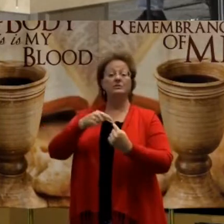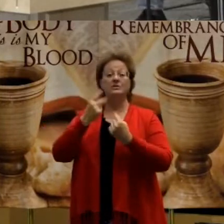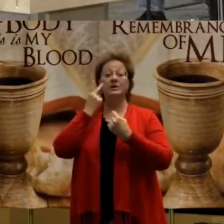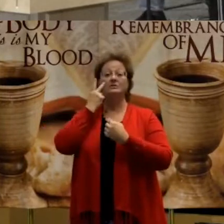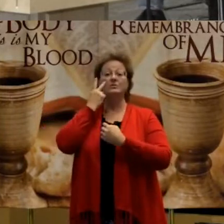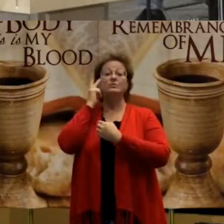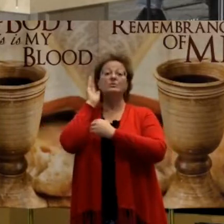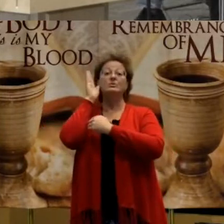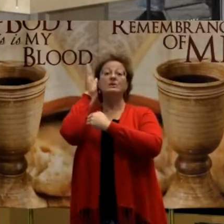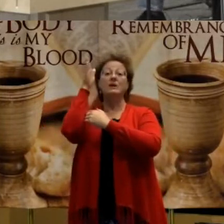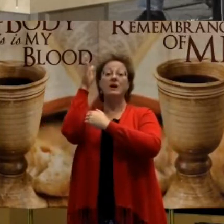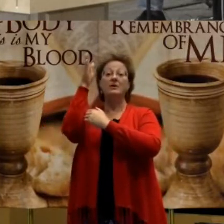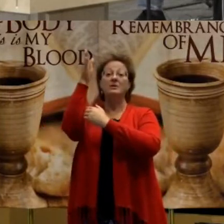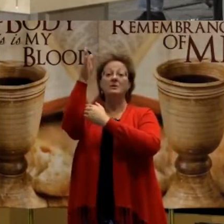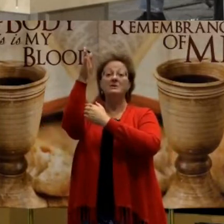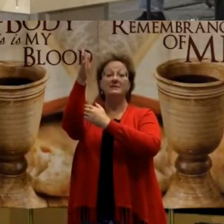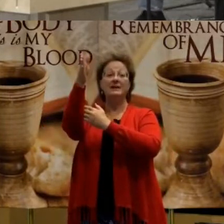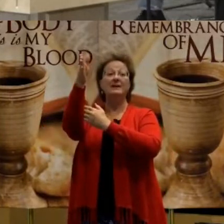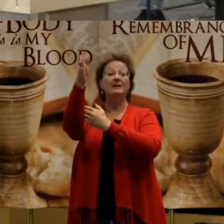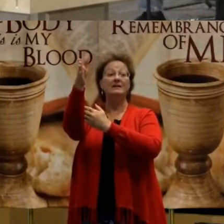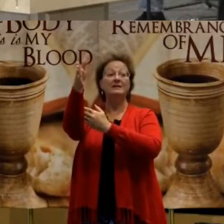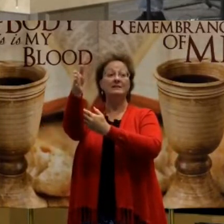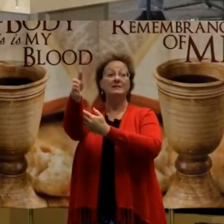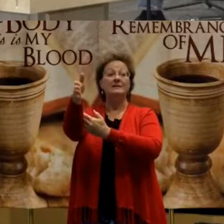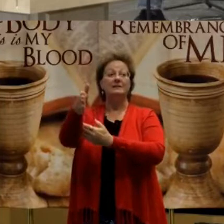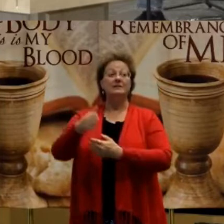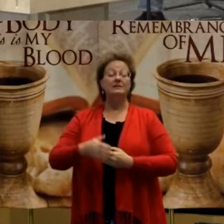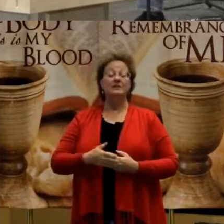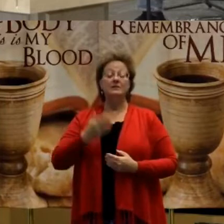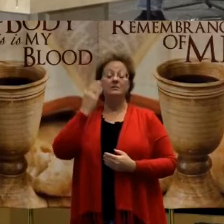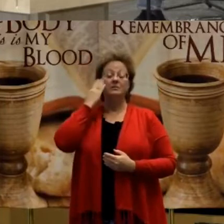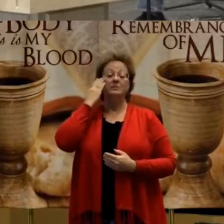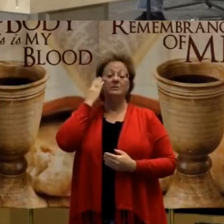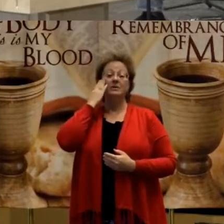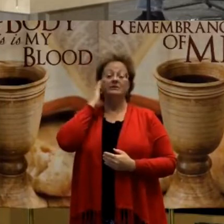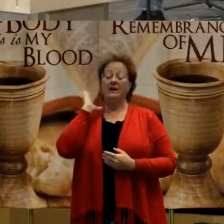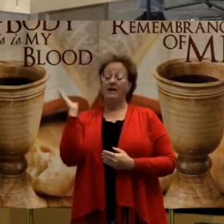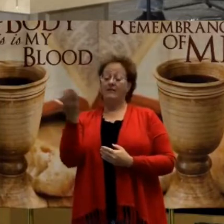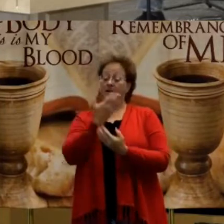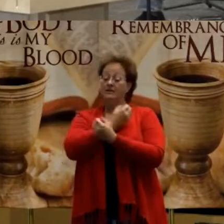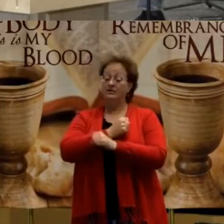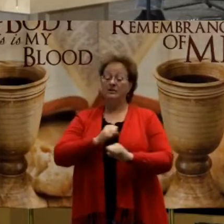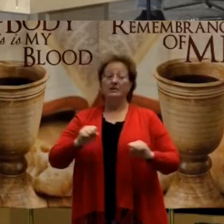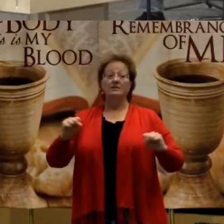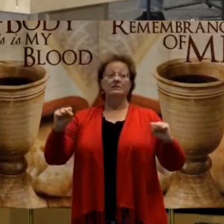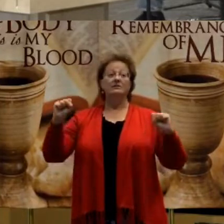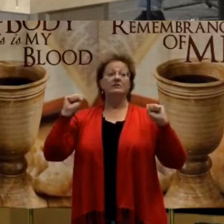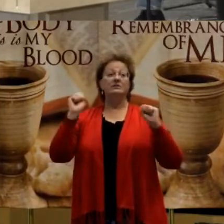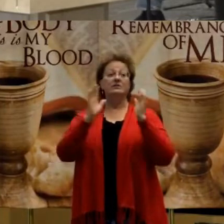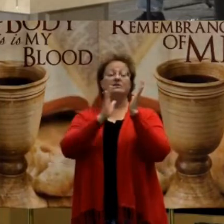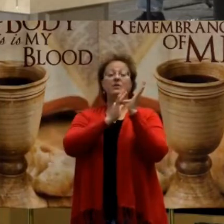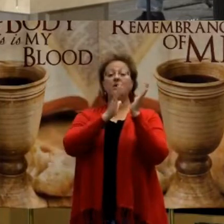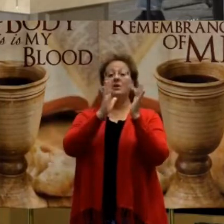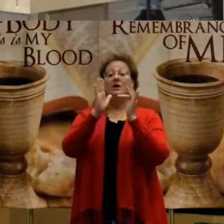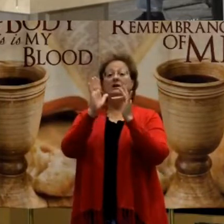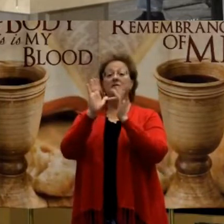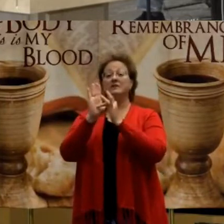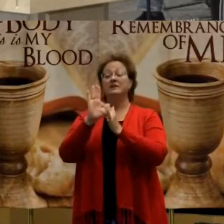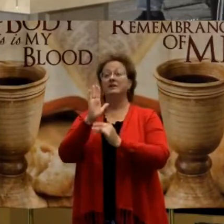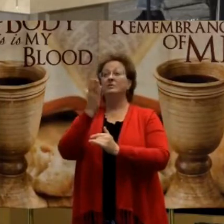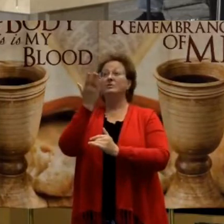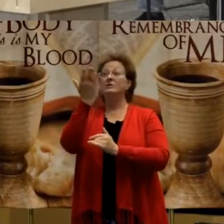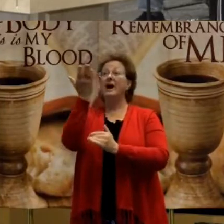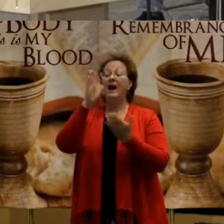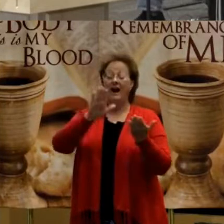saw through the other side, knowing this was our salvation. Jesus, for our sake